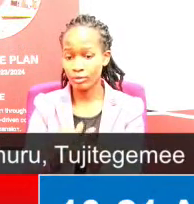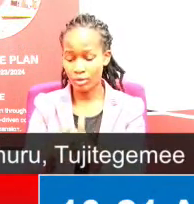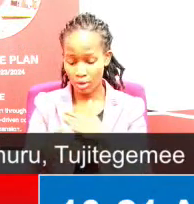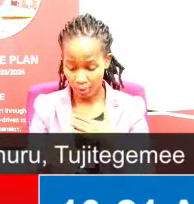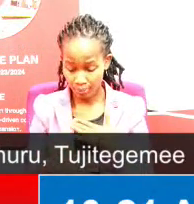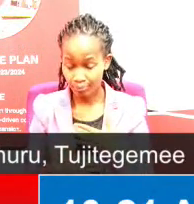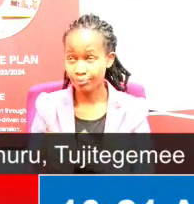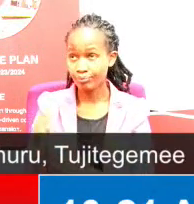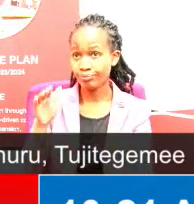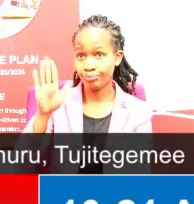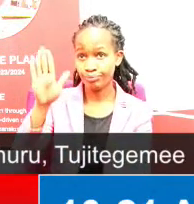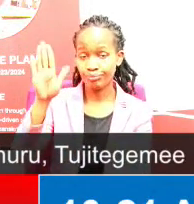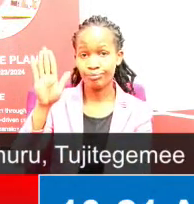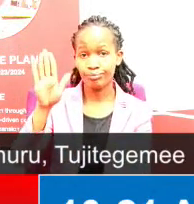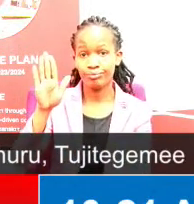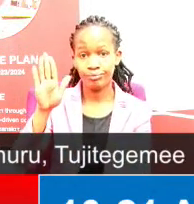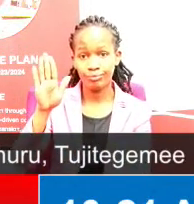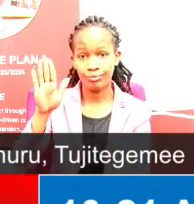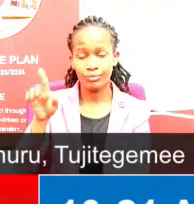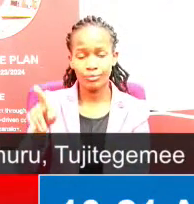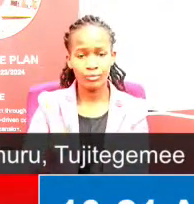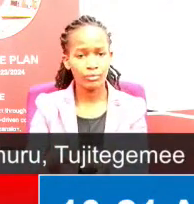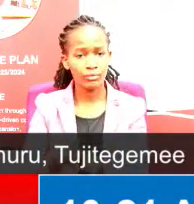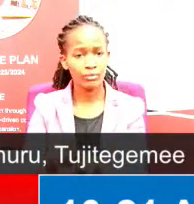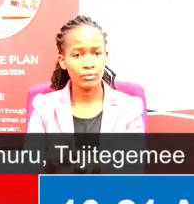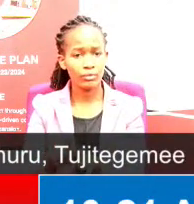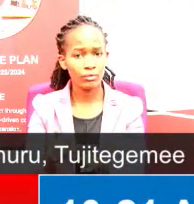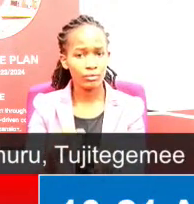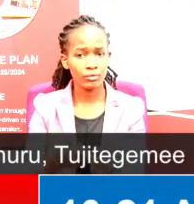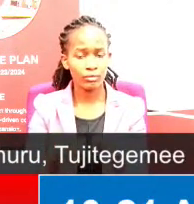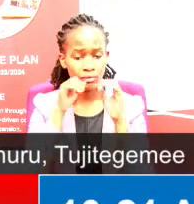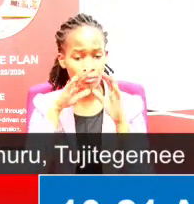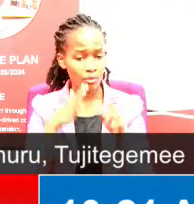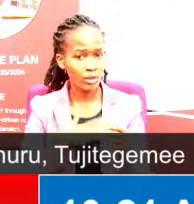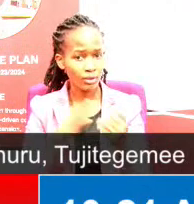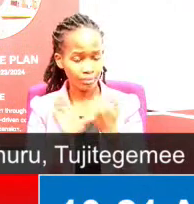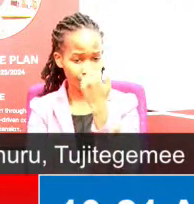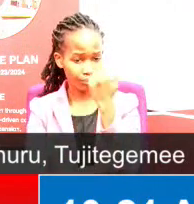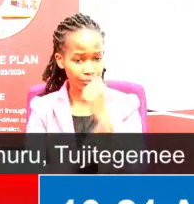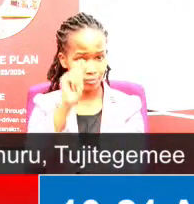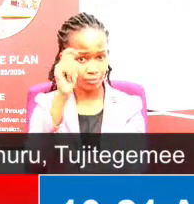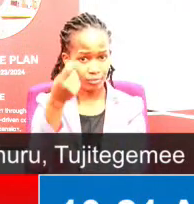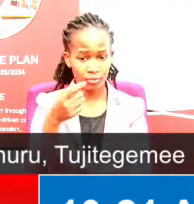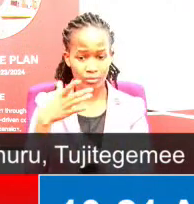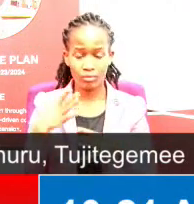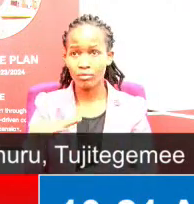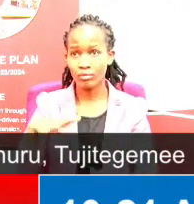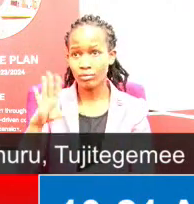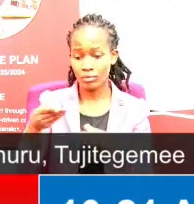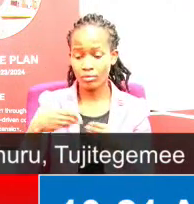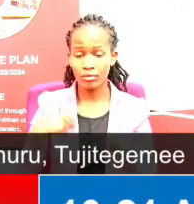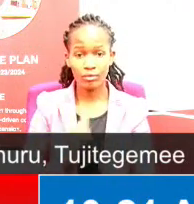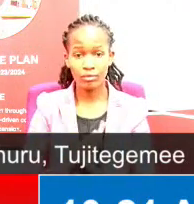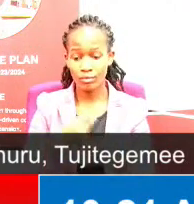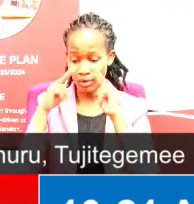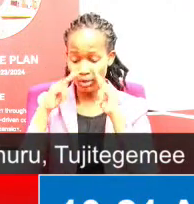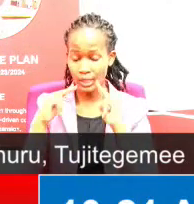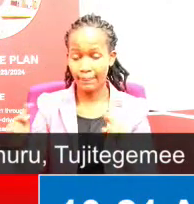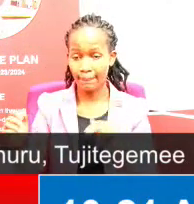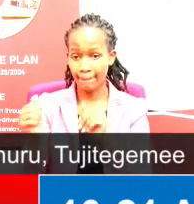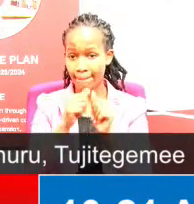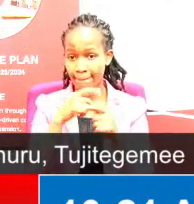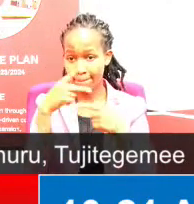humble before your majesty in repentance and invoke thy mighty to bless our country Kenya and its people, grant us peace and